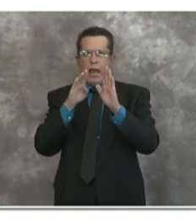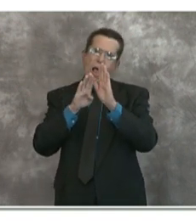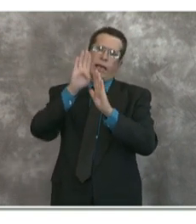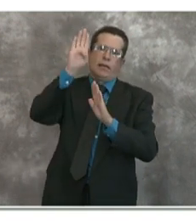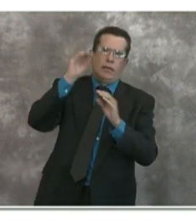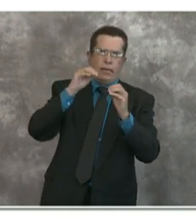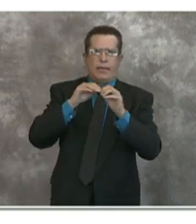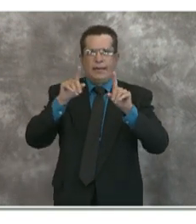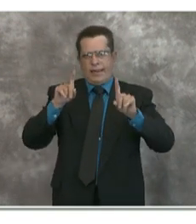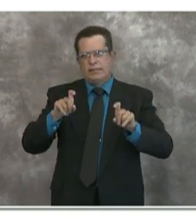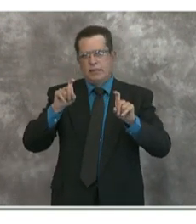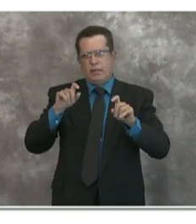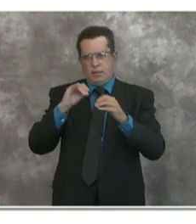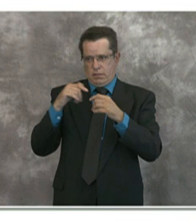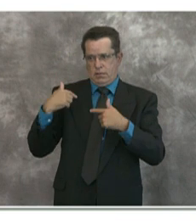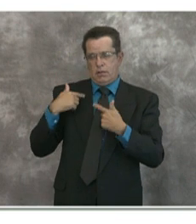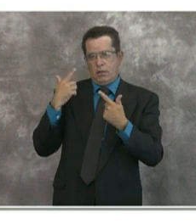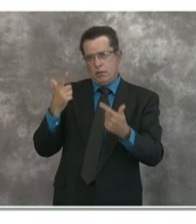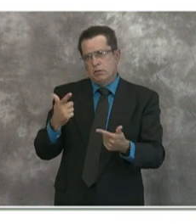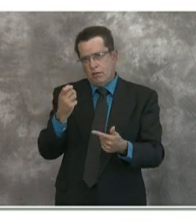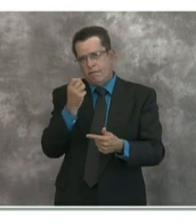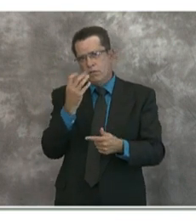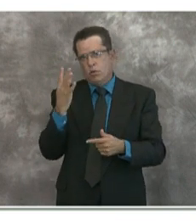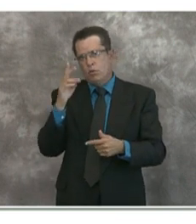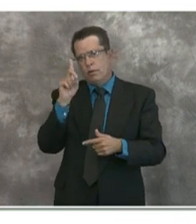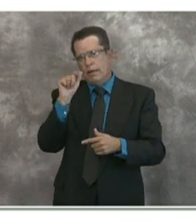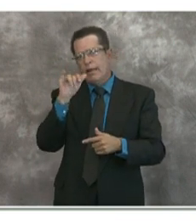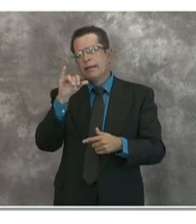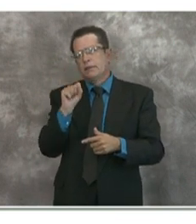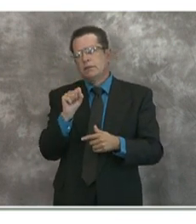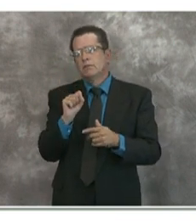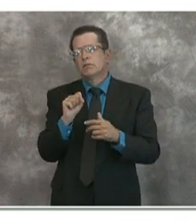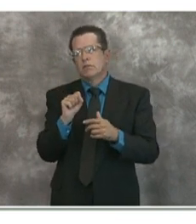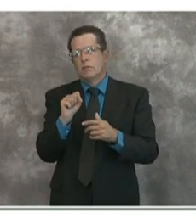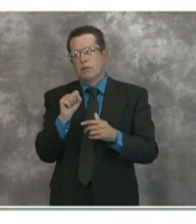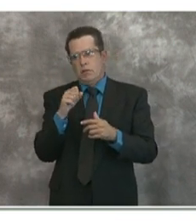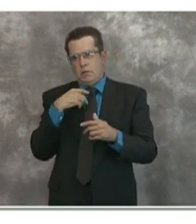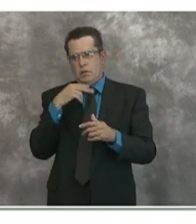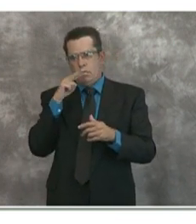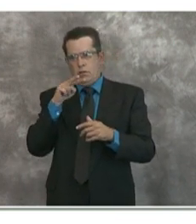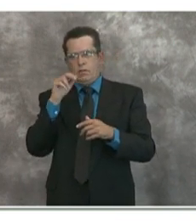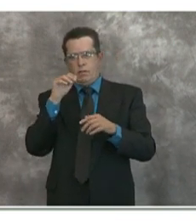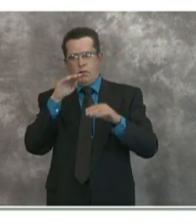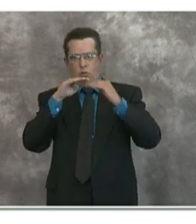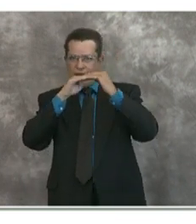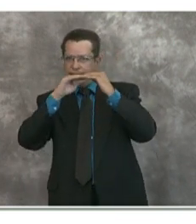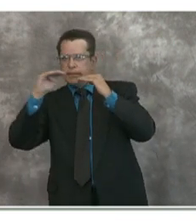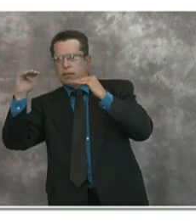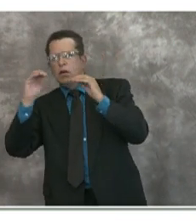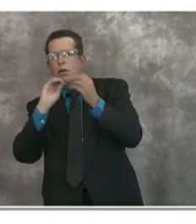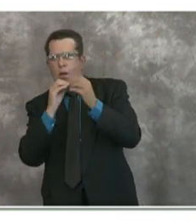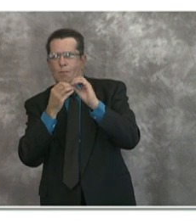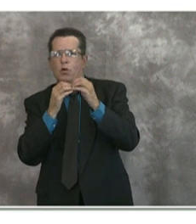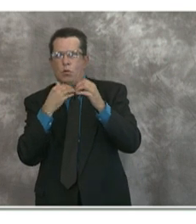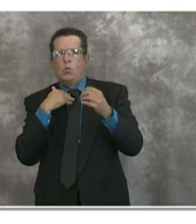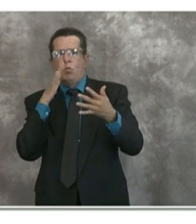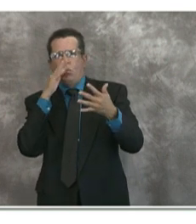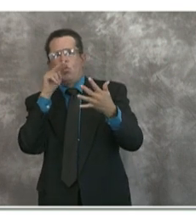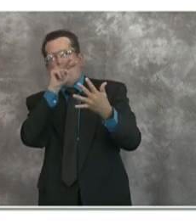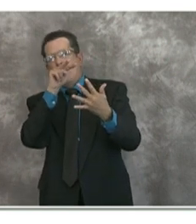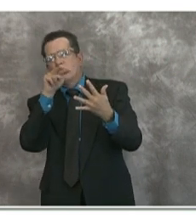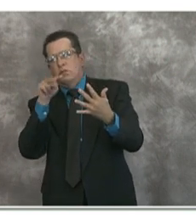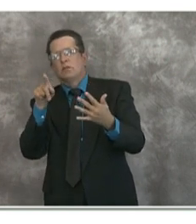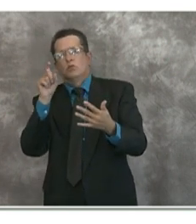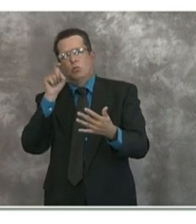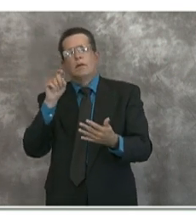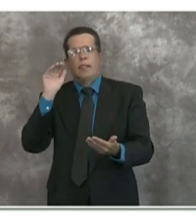testing. Over the next couple of days, when we are consistent with the number of daily testing, this number will